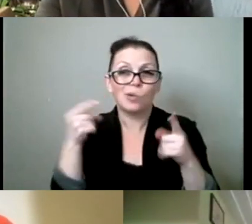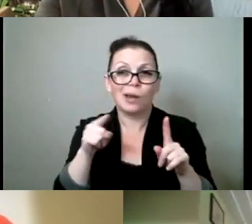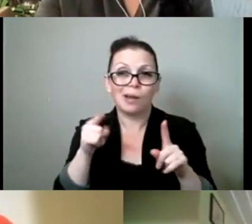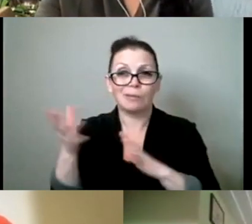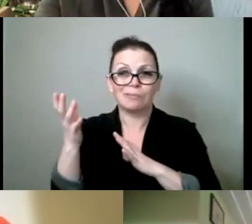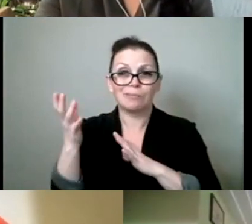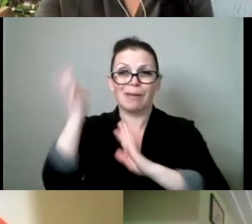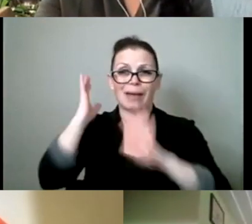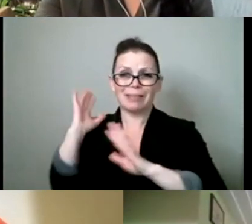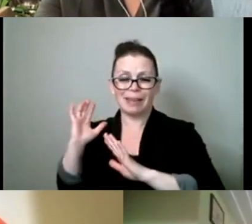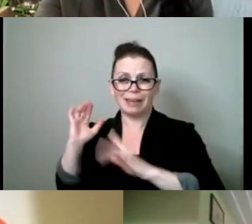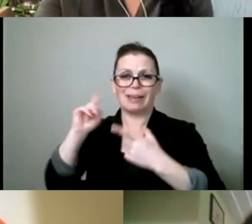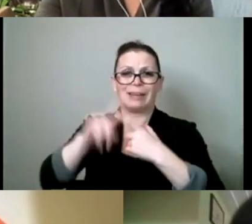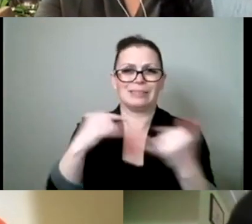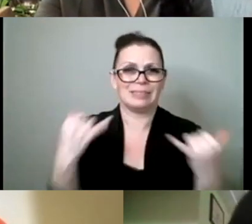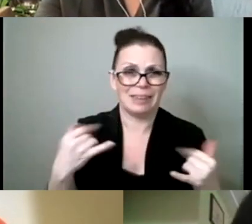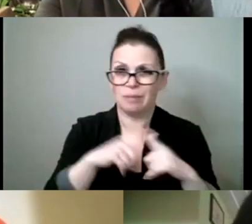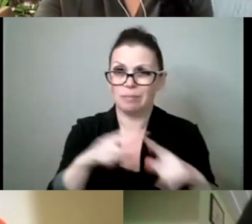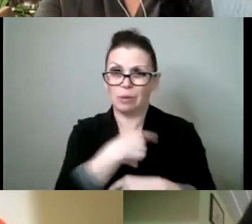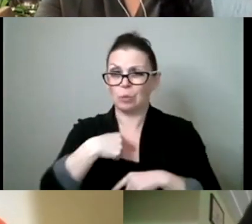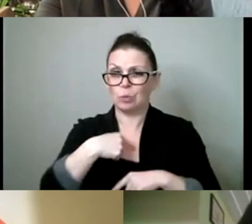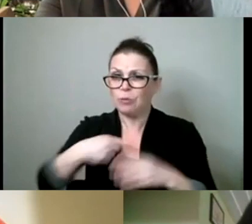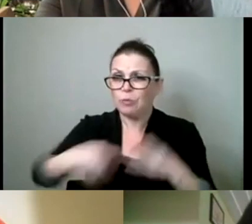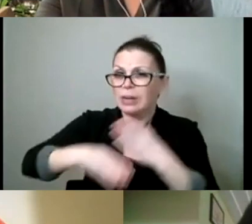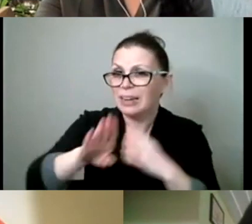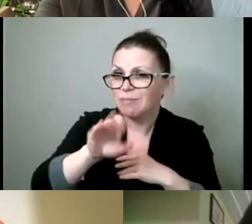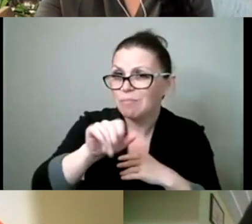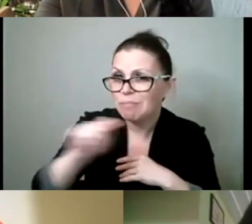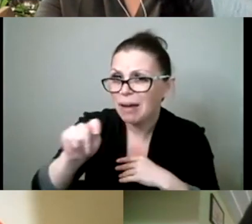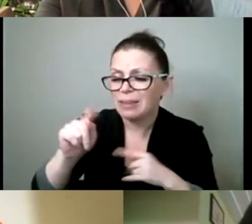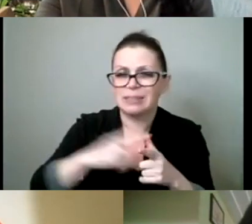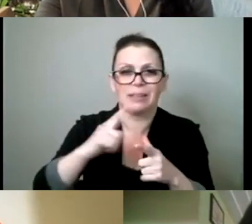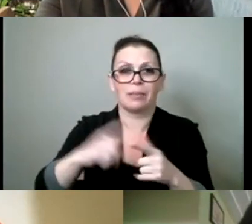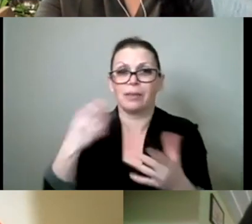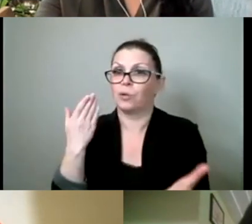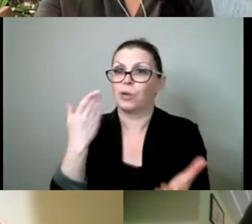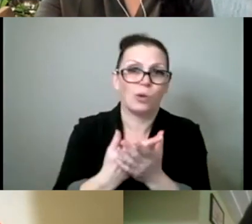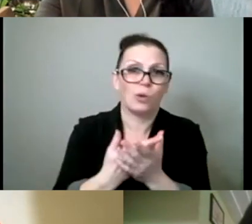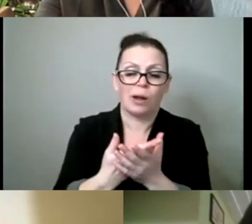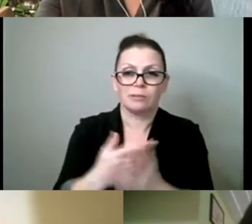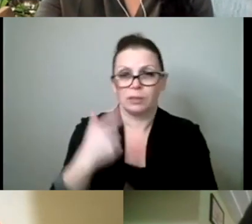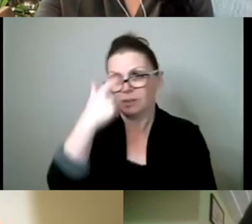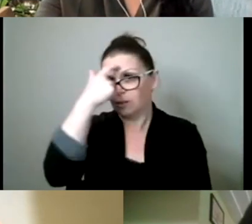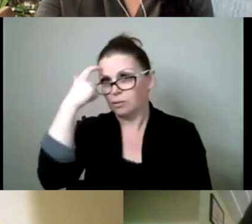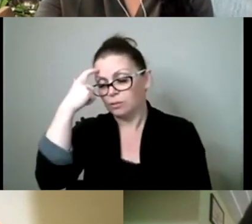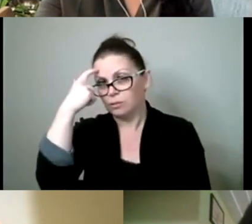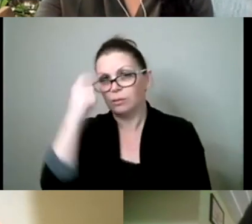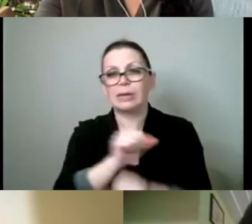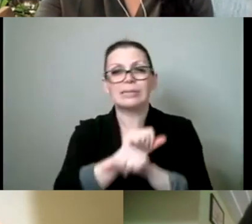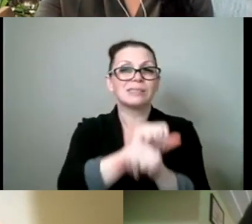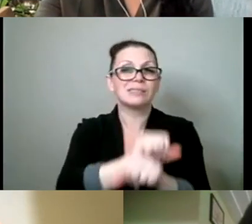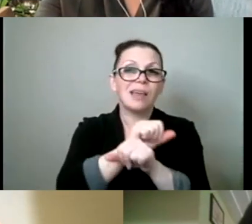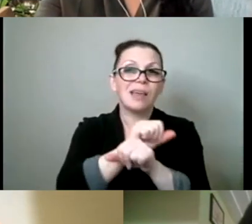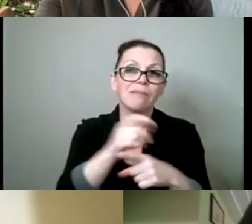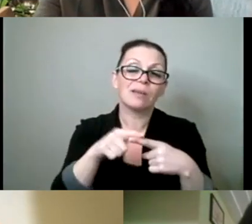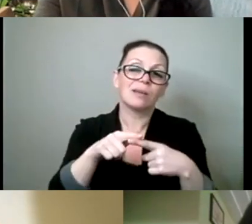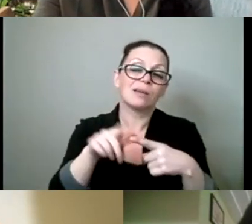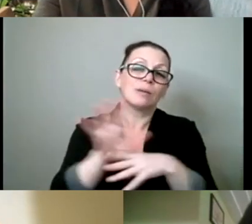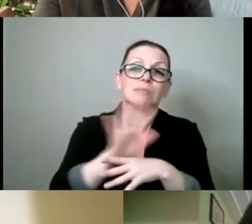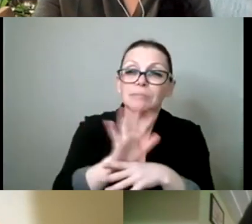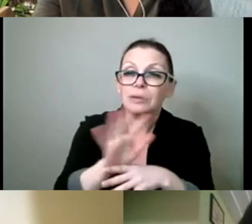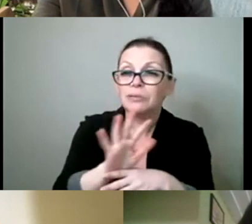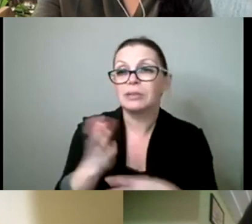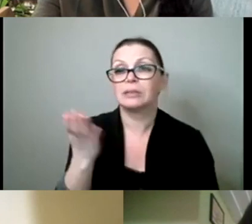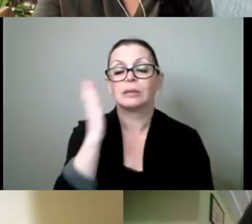now, but we were kicking butt. And then we got to the trauma. We got to slave movies. We got to, you